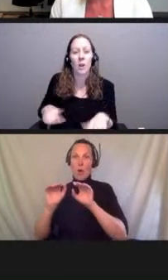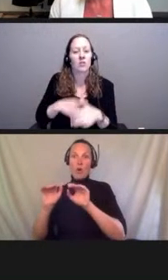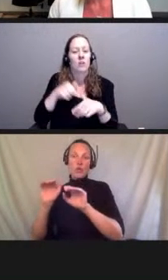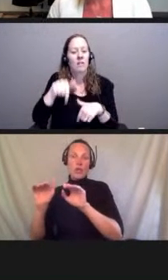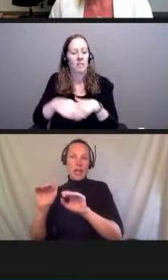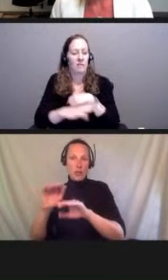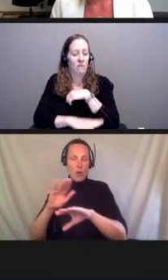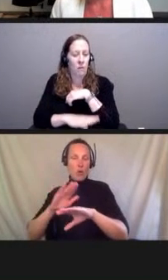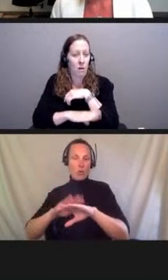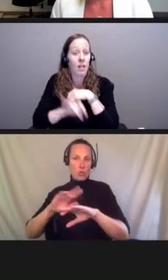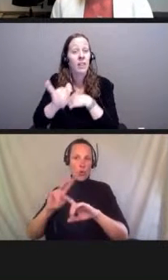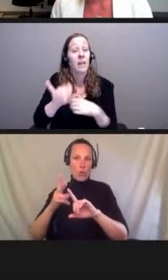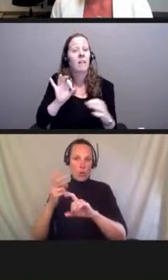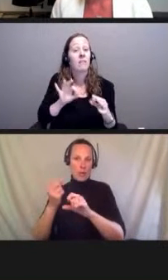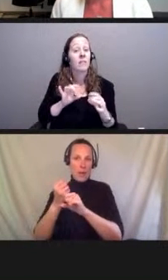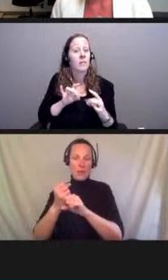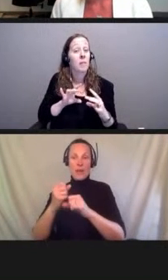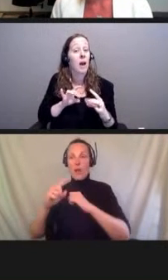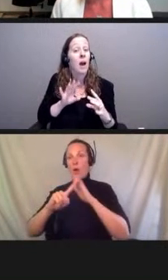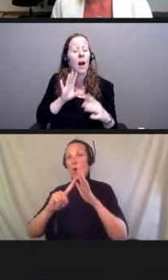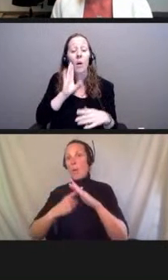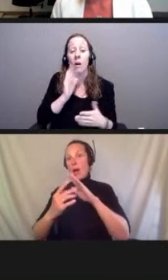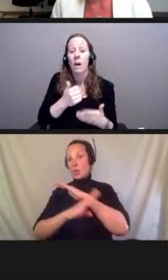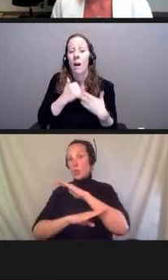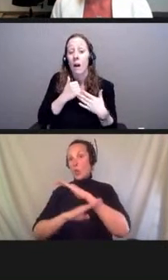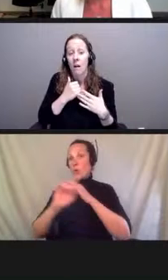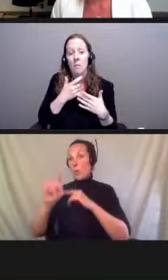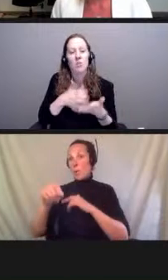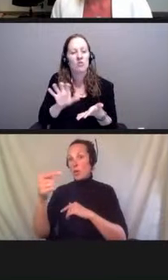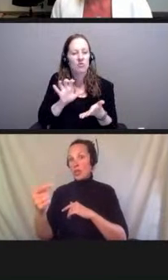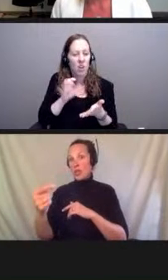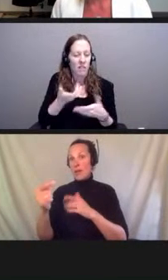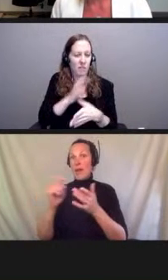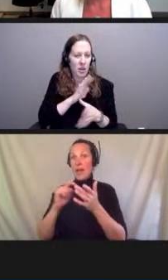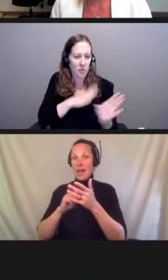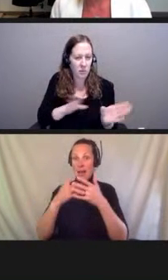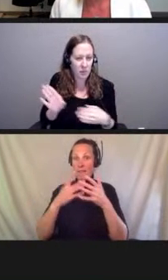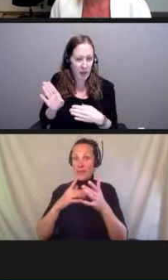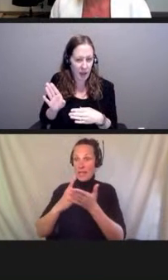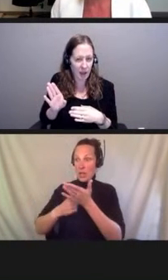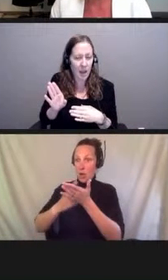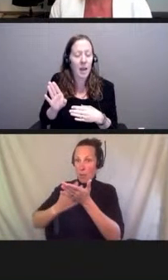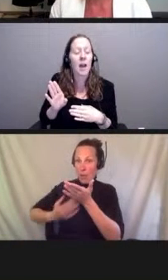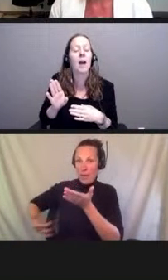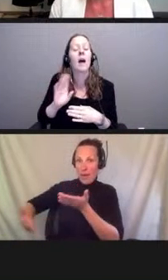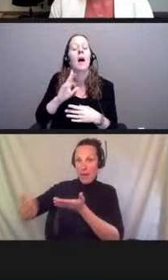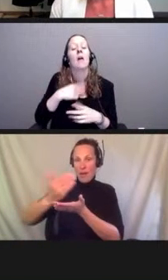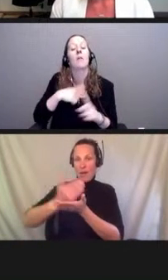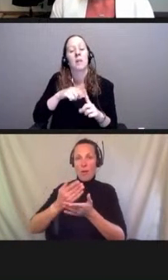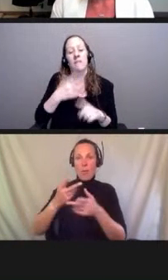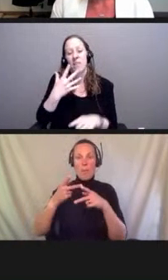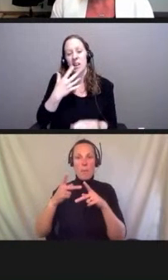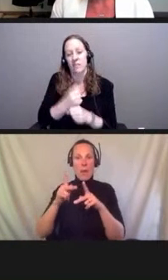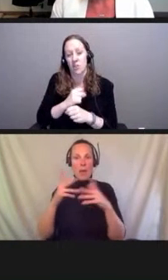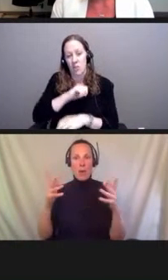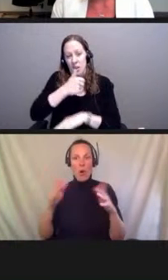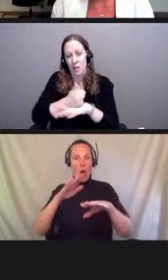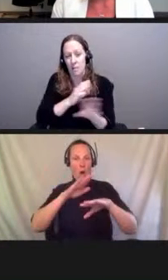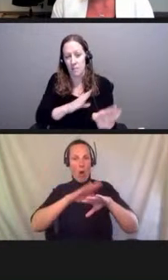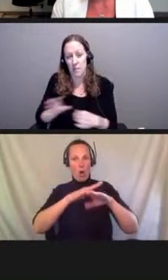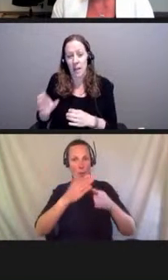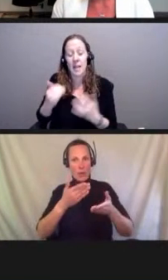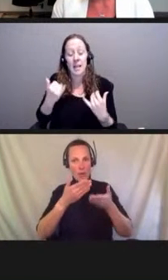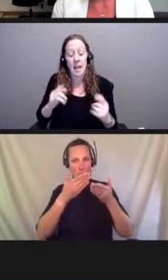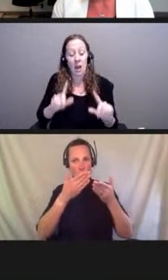will help inform the recommendations for the draft master plan and accompanying 5-year implementation plan. So I'll now pass it back to